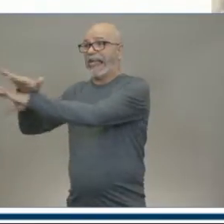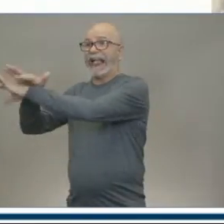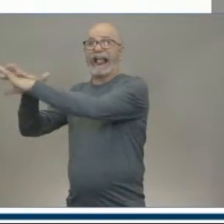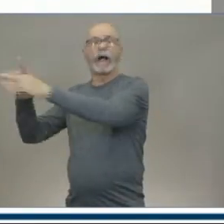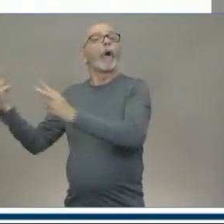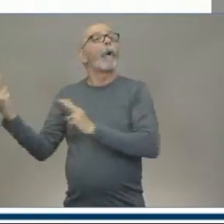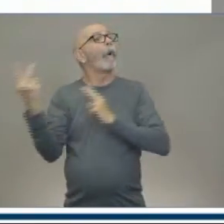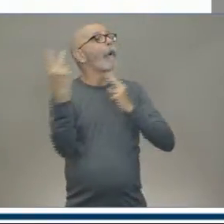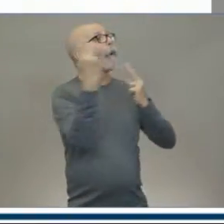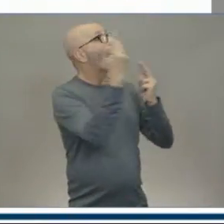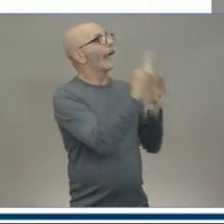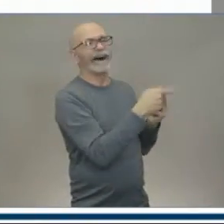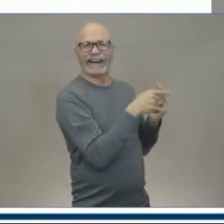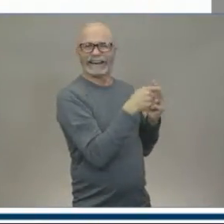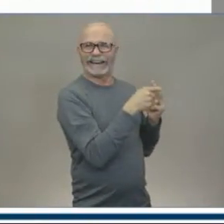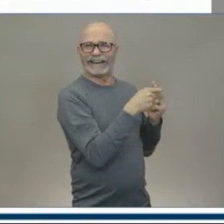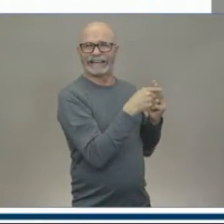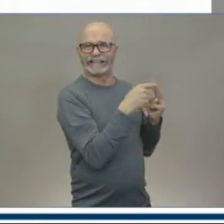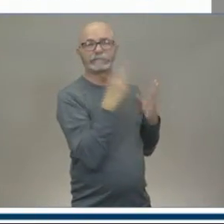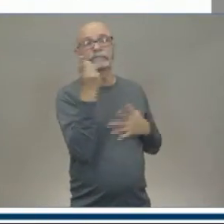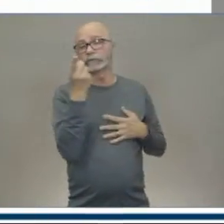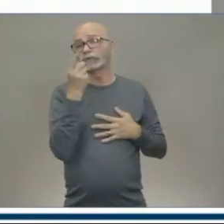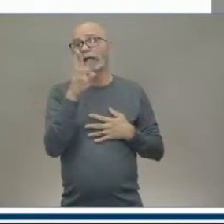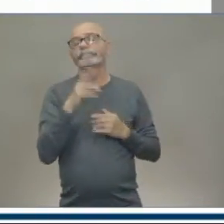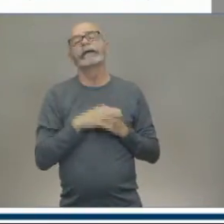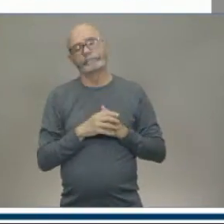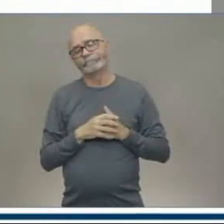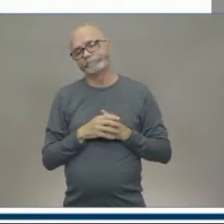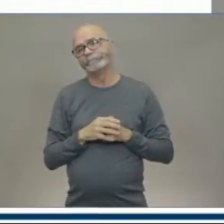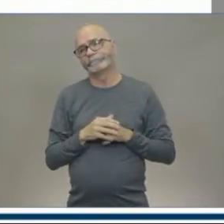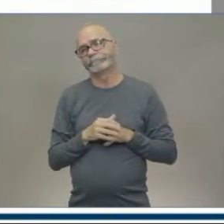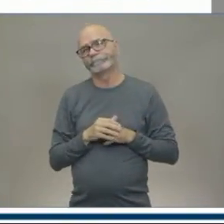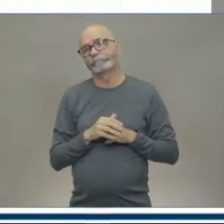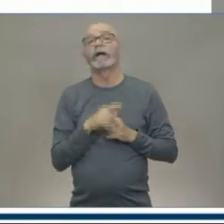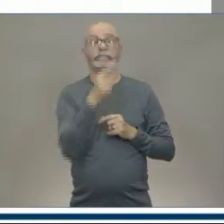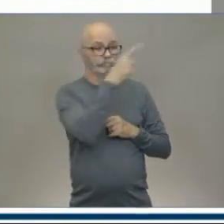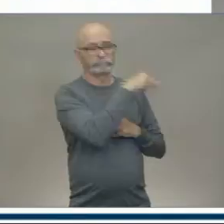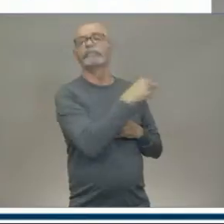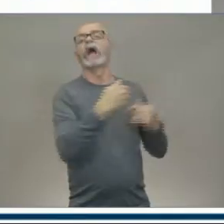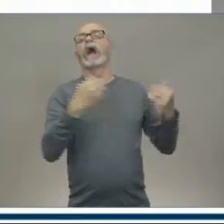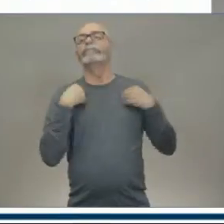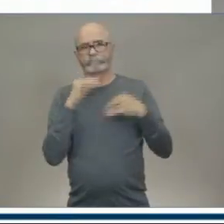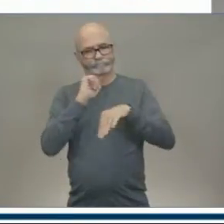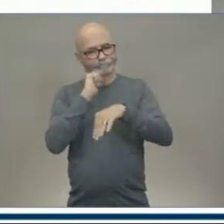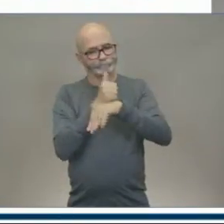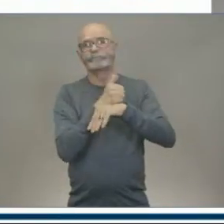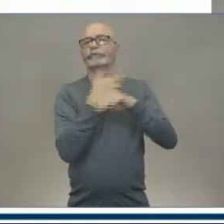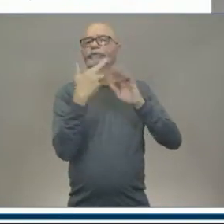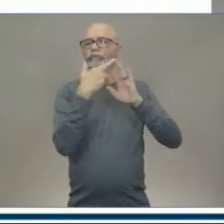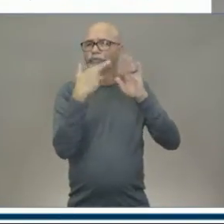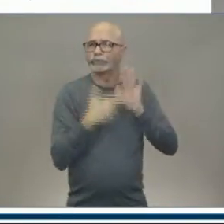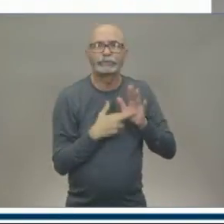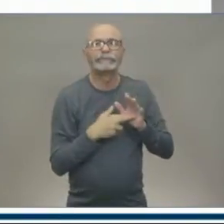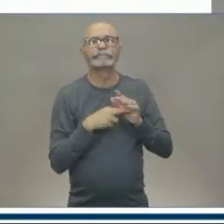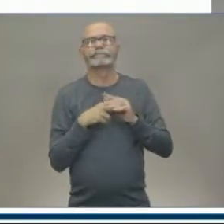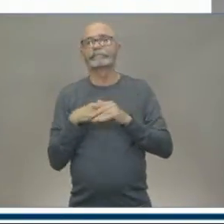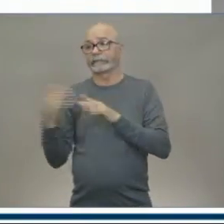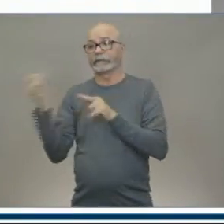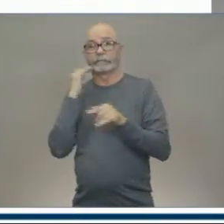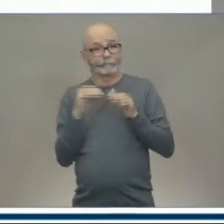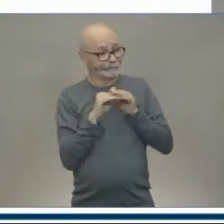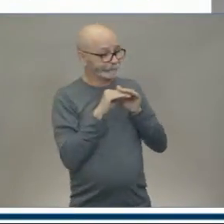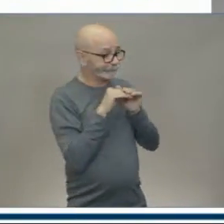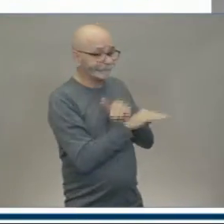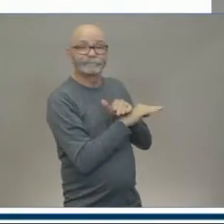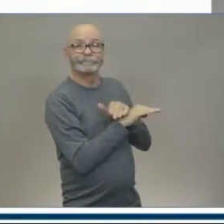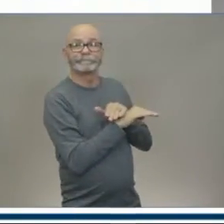So, Jean, we have to understand that there's a number of protocols that are in place that people have to follow when they're coming in. Not just